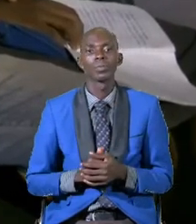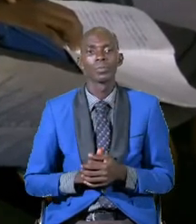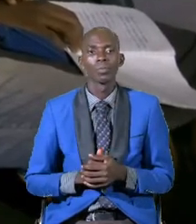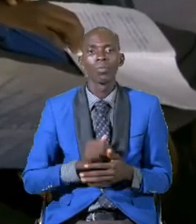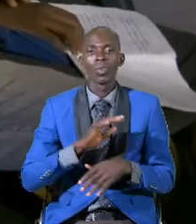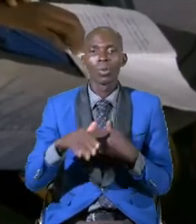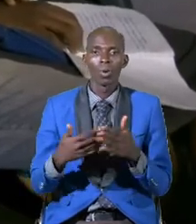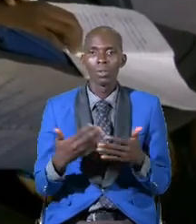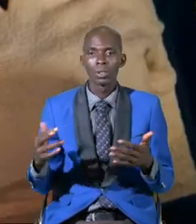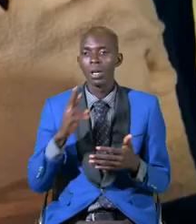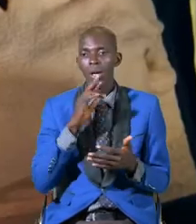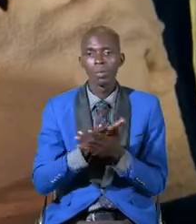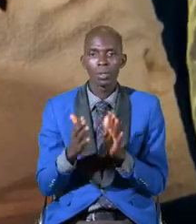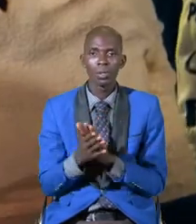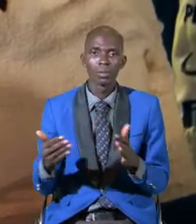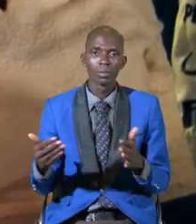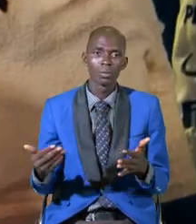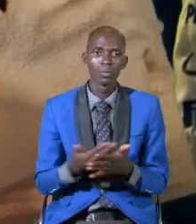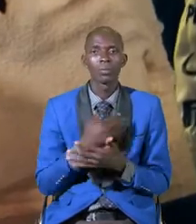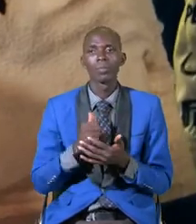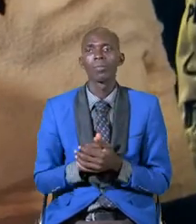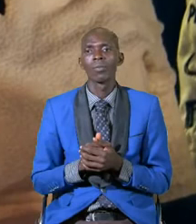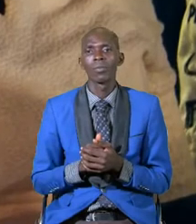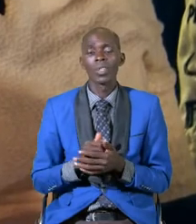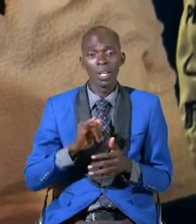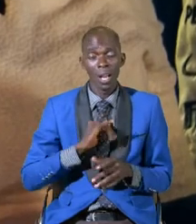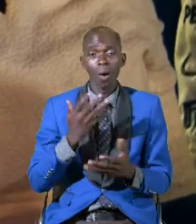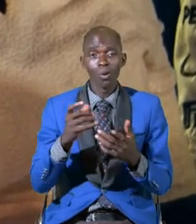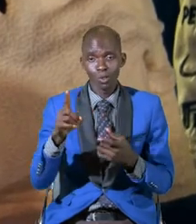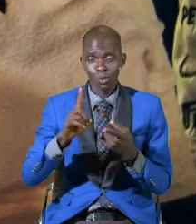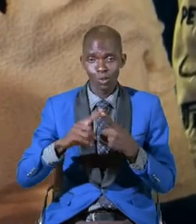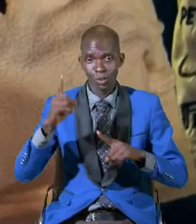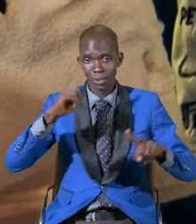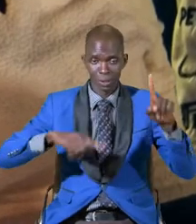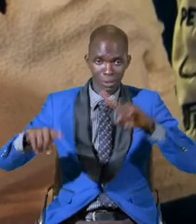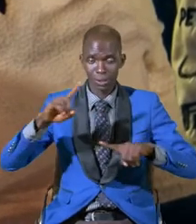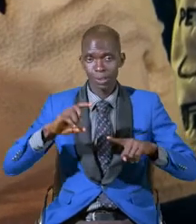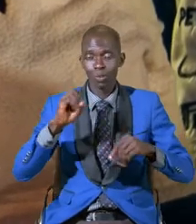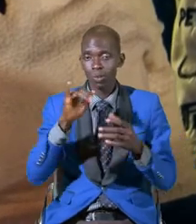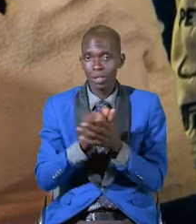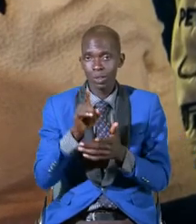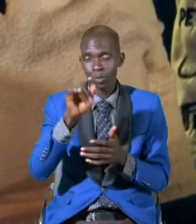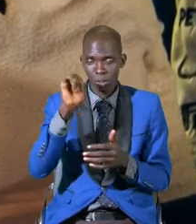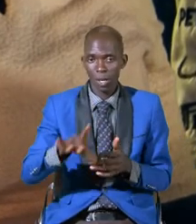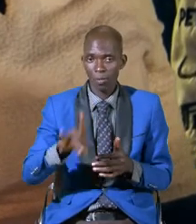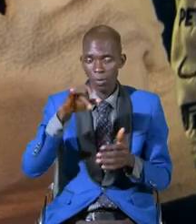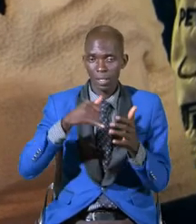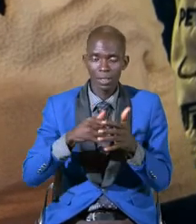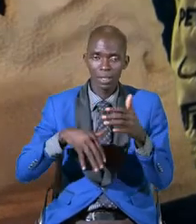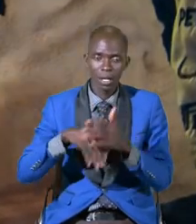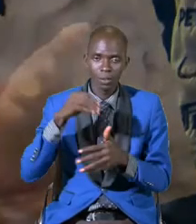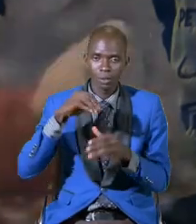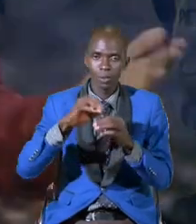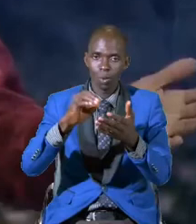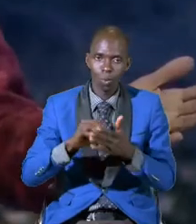tell me, I told you to tell me so that you can find out in your own life, as